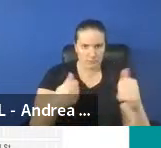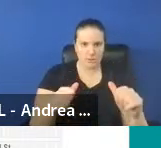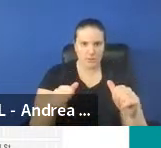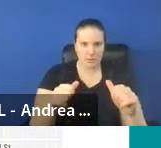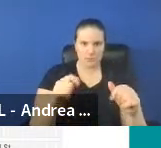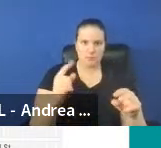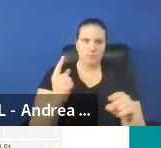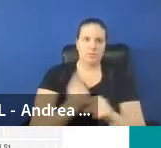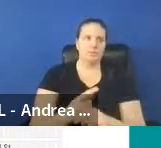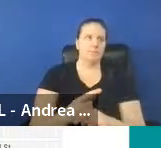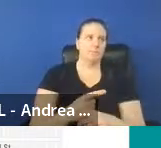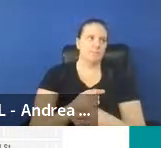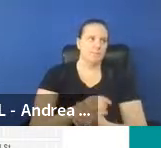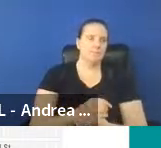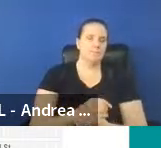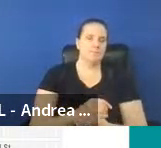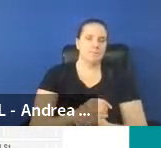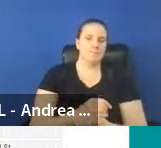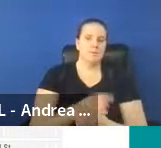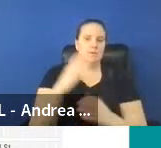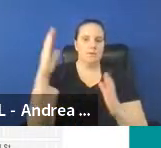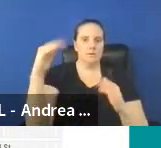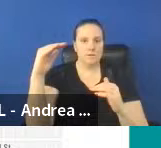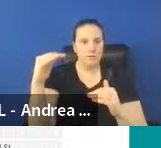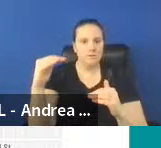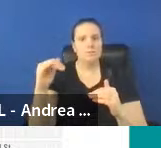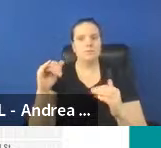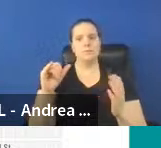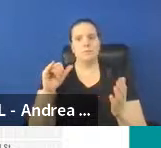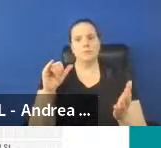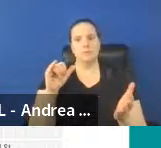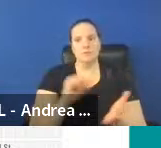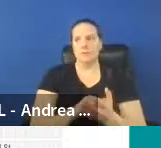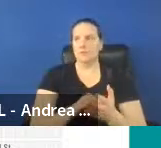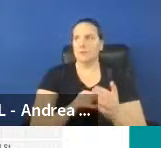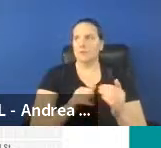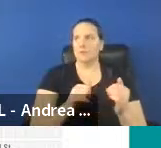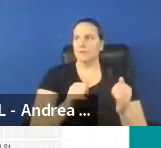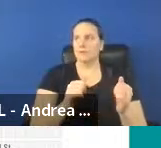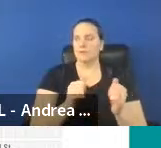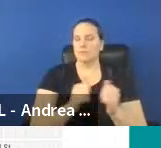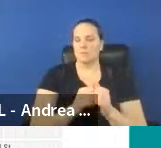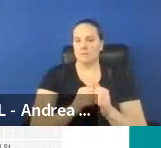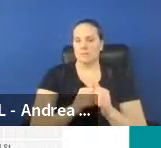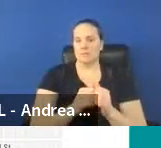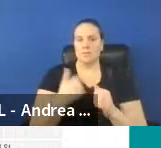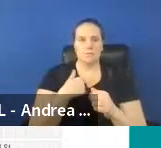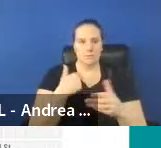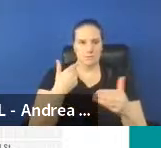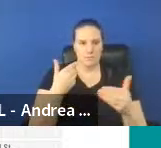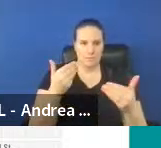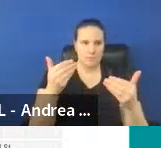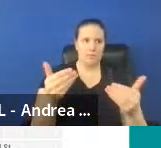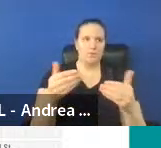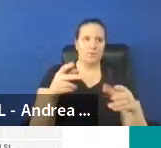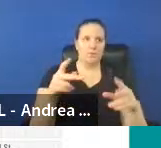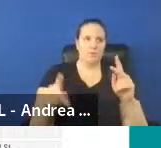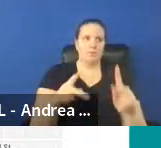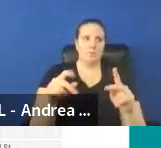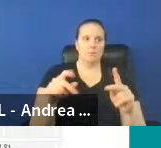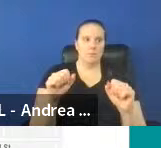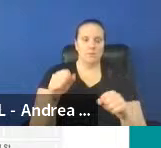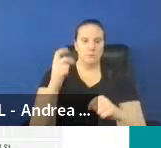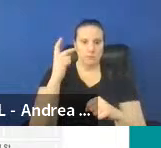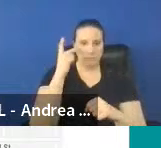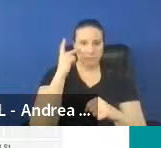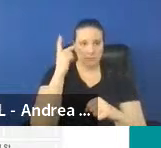right. So hopefully, with as we move forward, folks will see that there